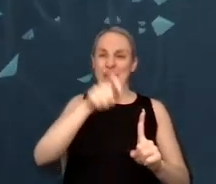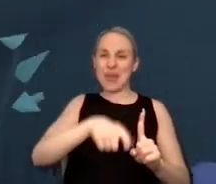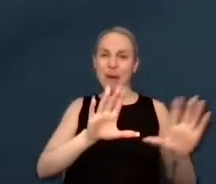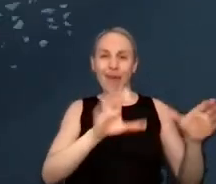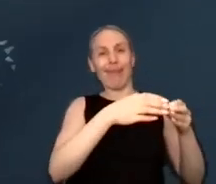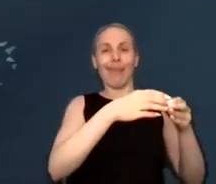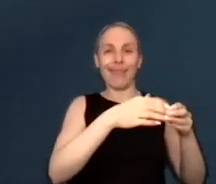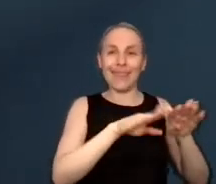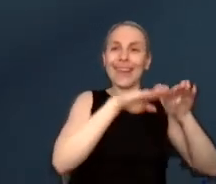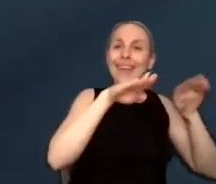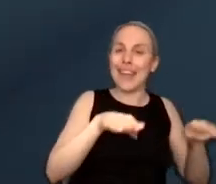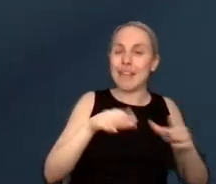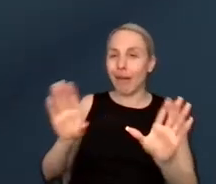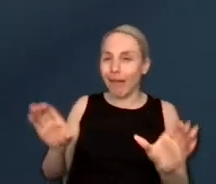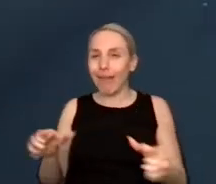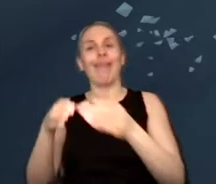There's one binary.